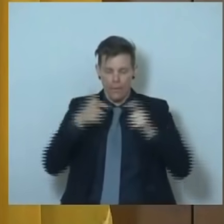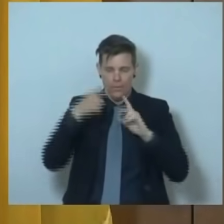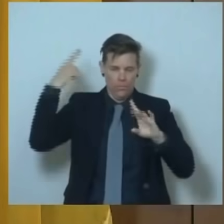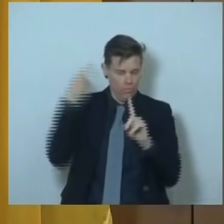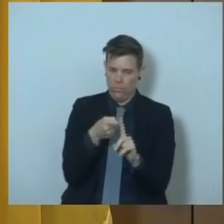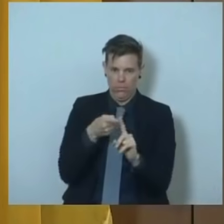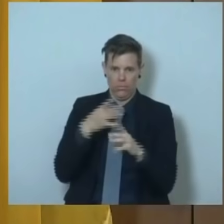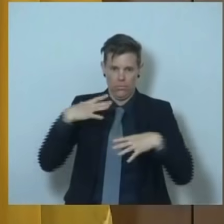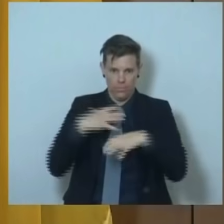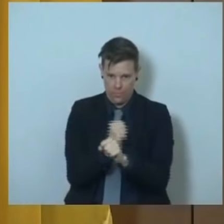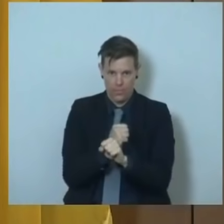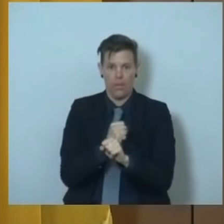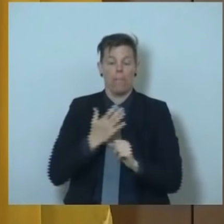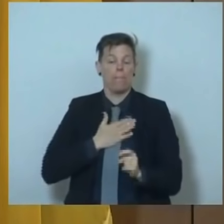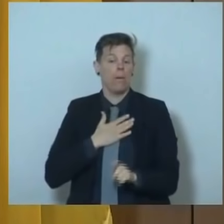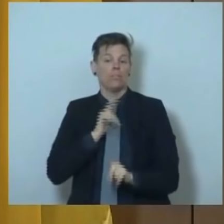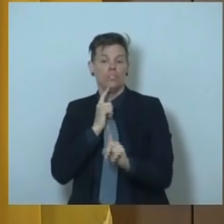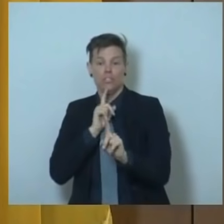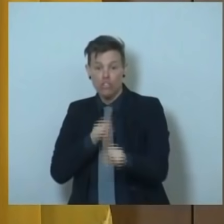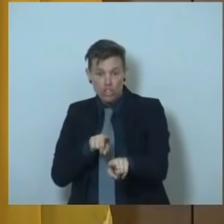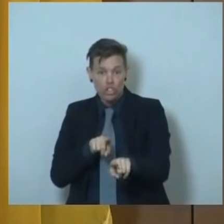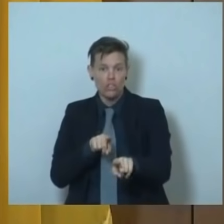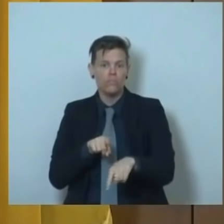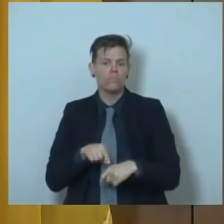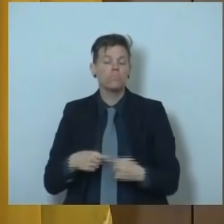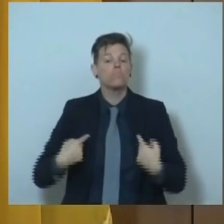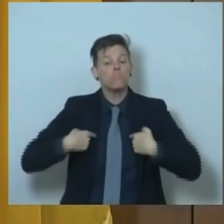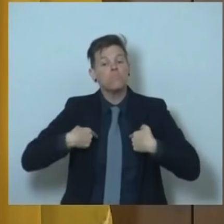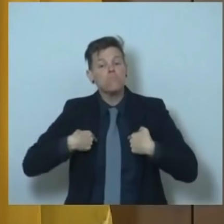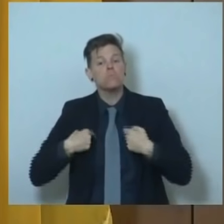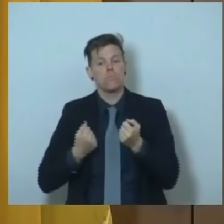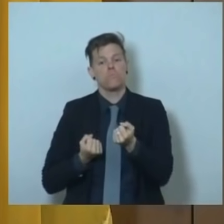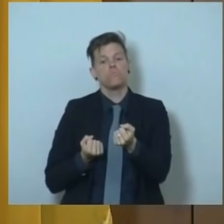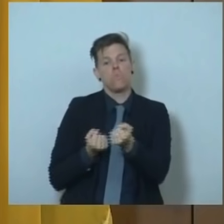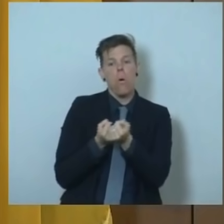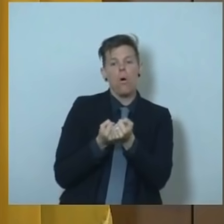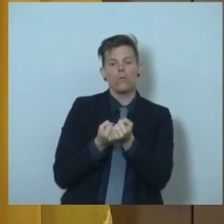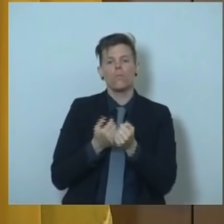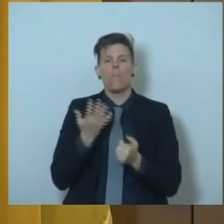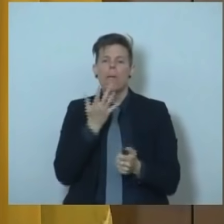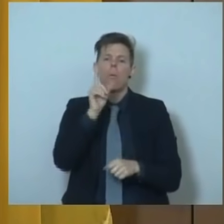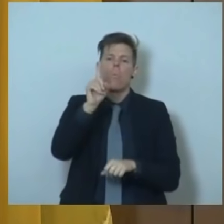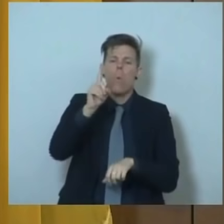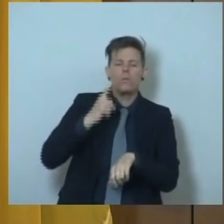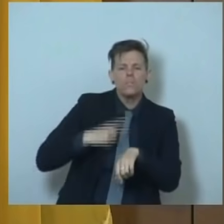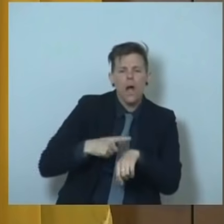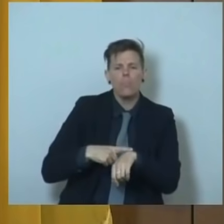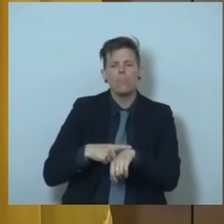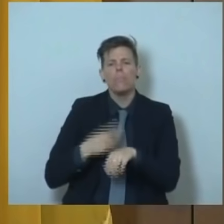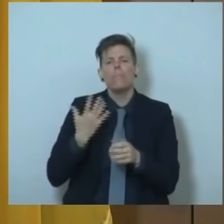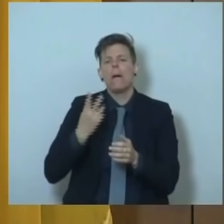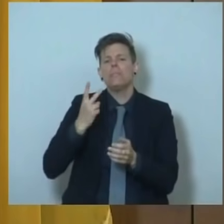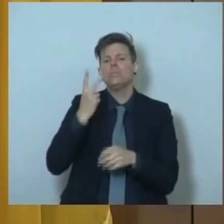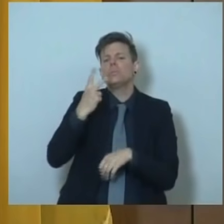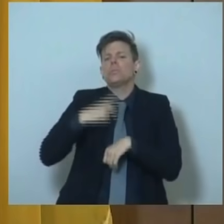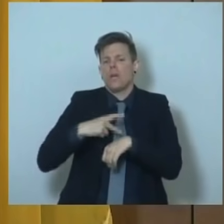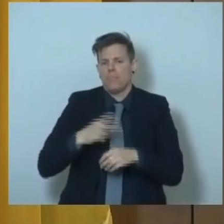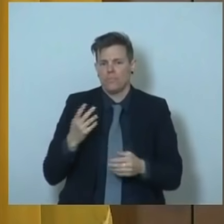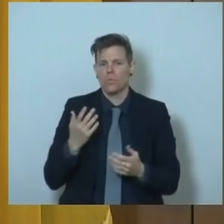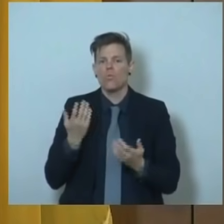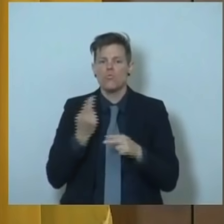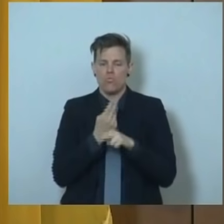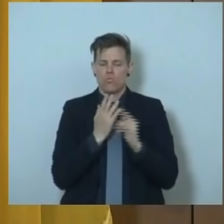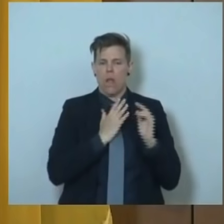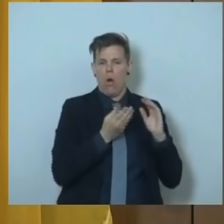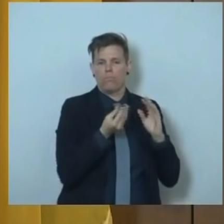favor one time or for 2 fiscal years running, utilizing not only our reserves and